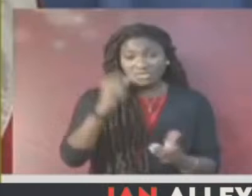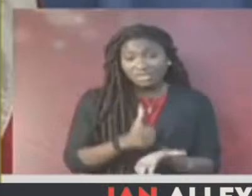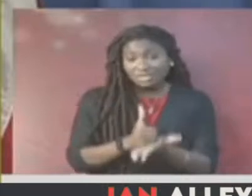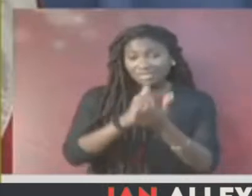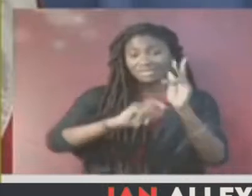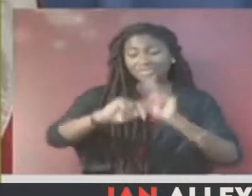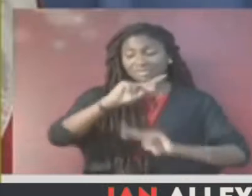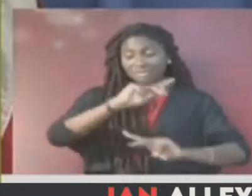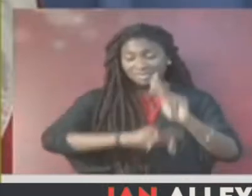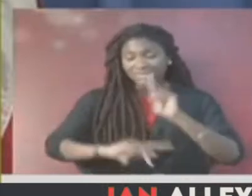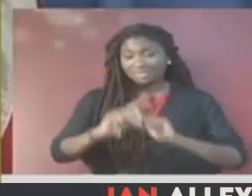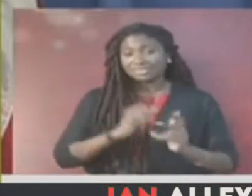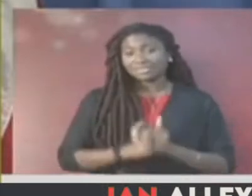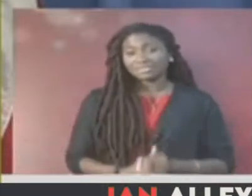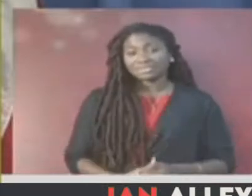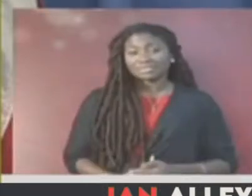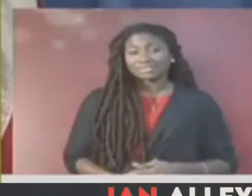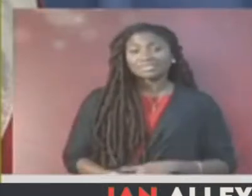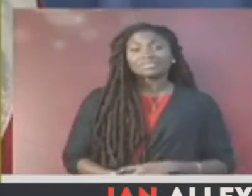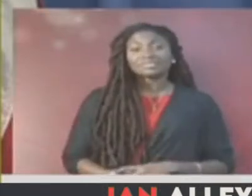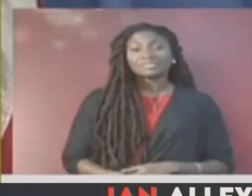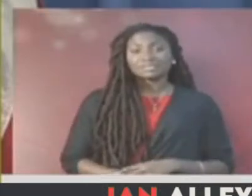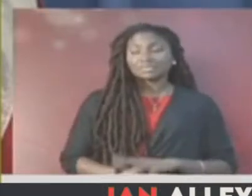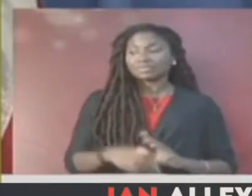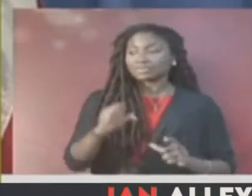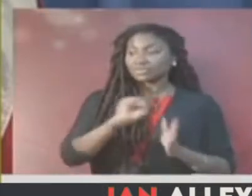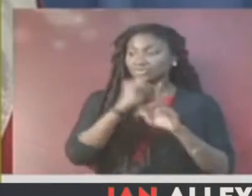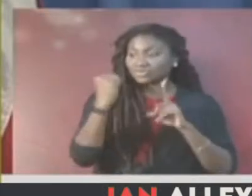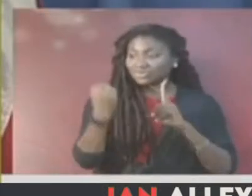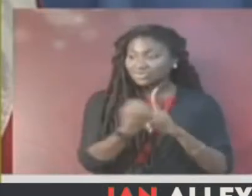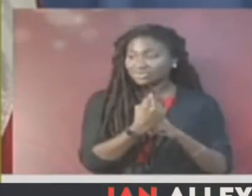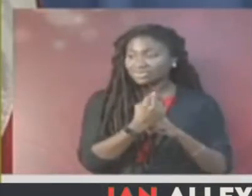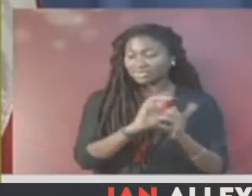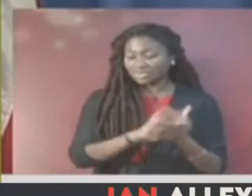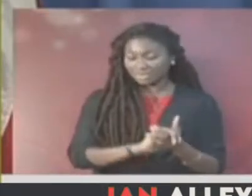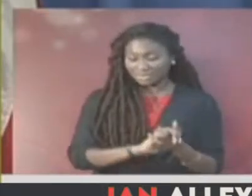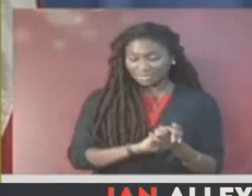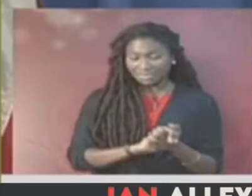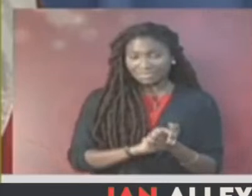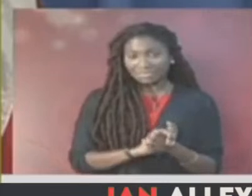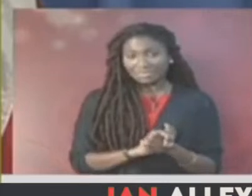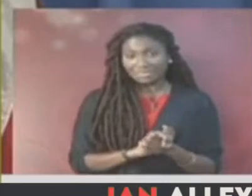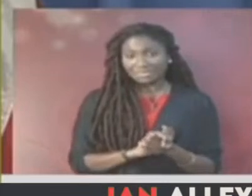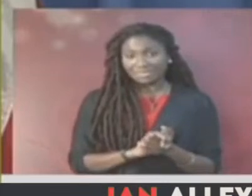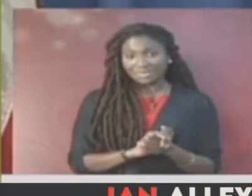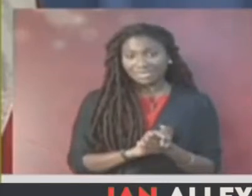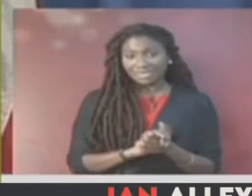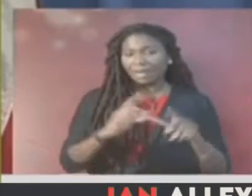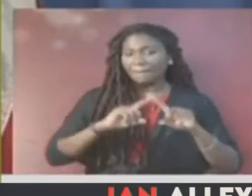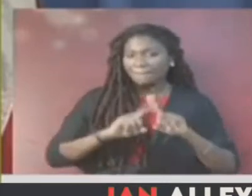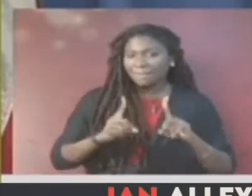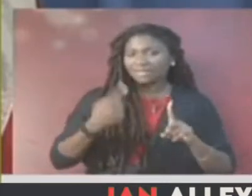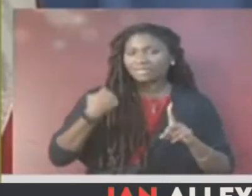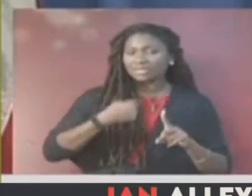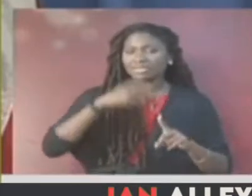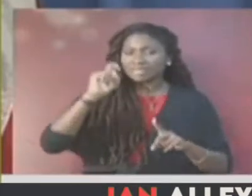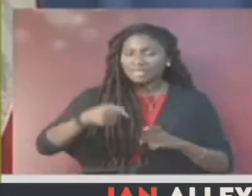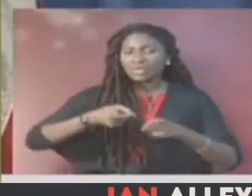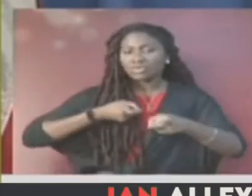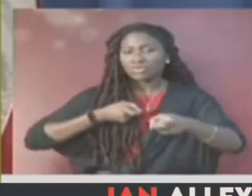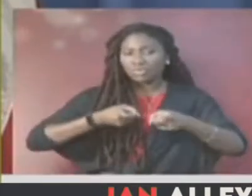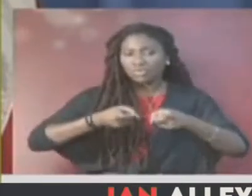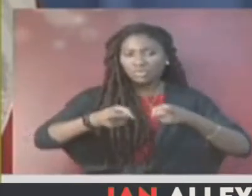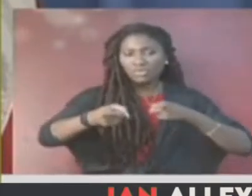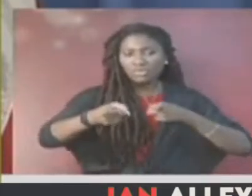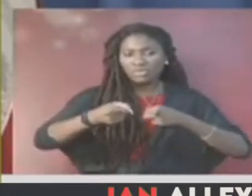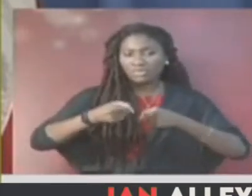but we have been taking only so much to be able to be in control of the situation.